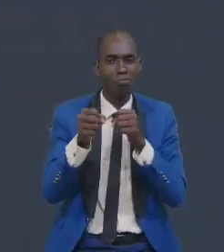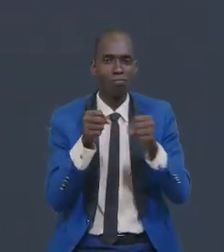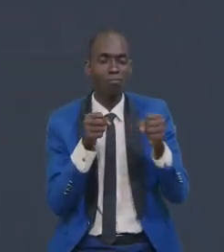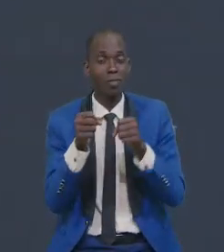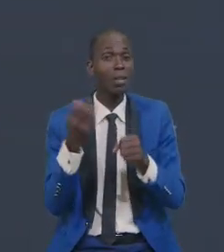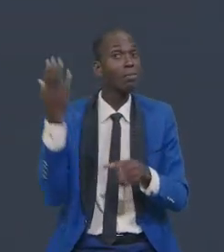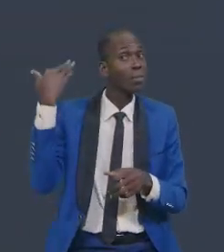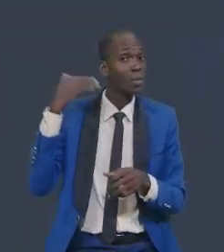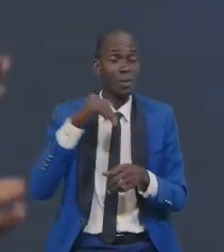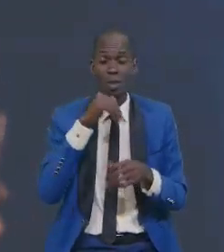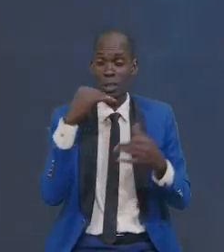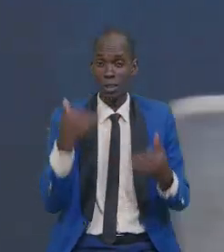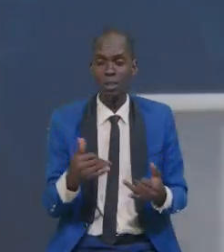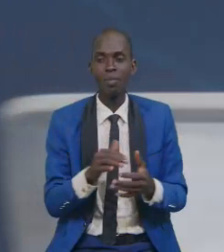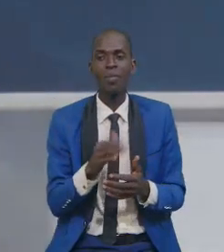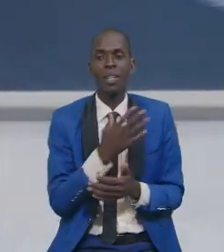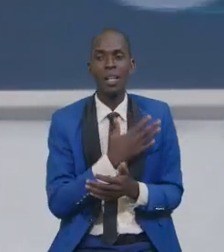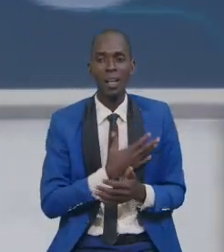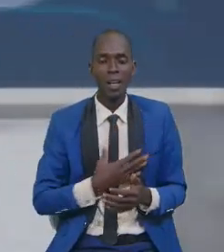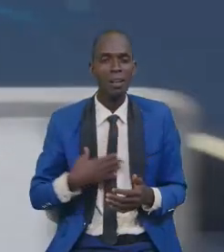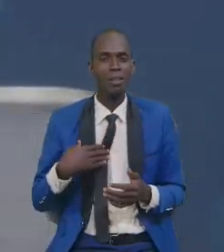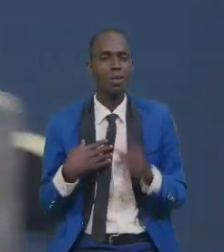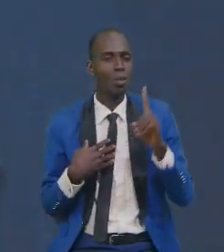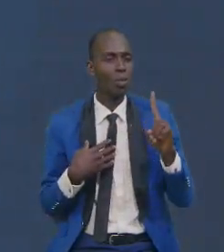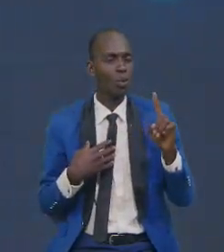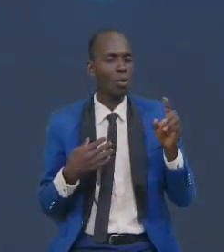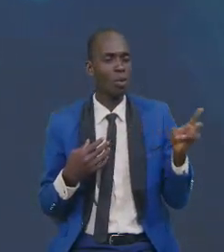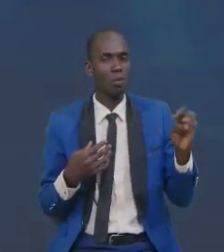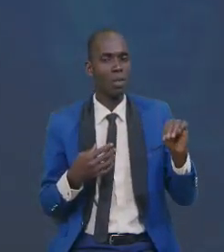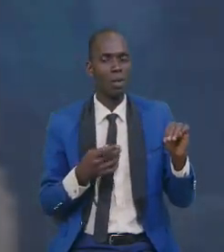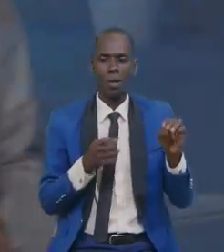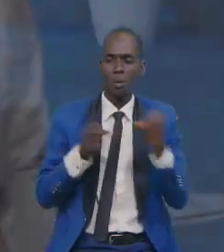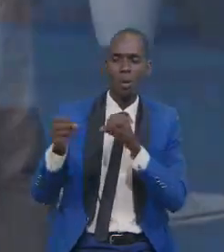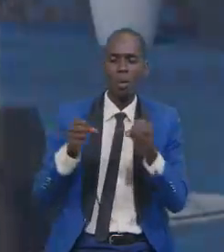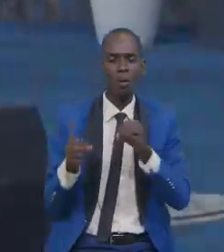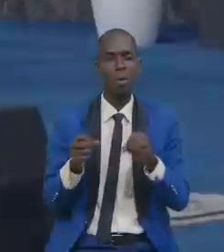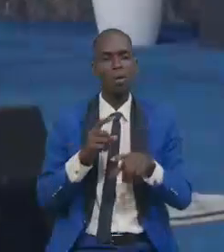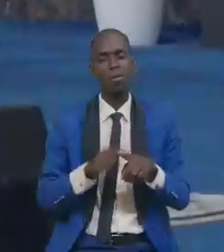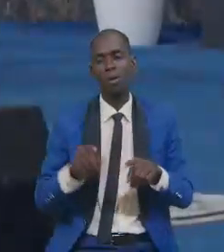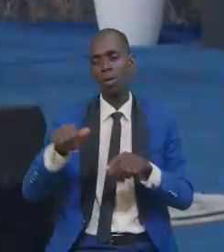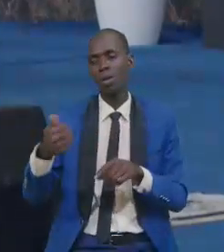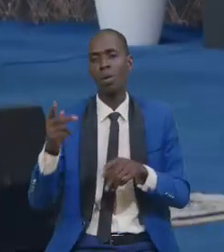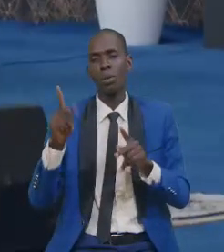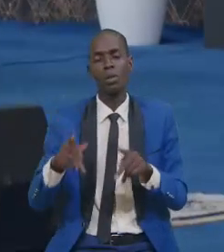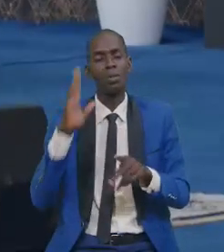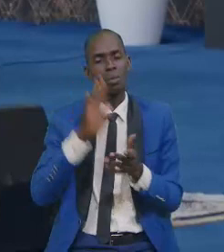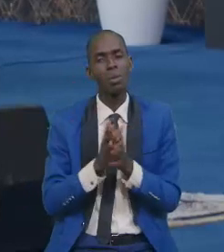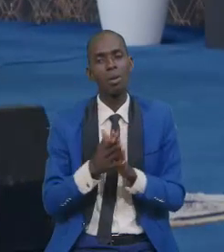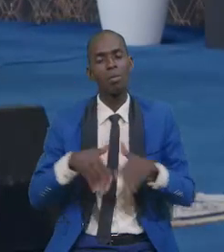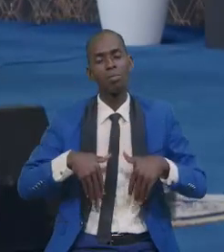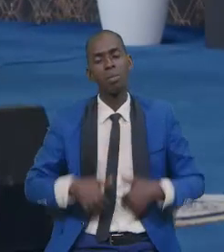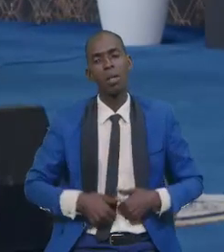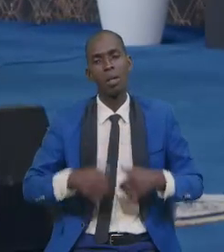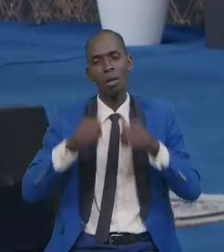punch each other, and then one of them will get tired, fainting, and the other fellow is